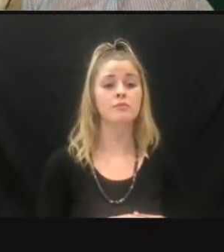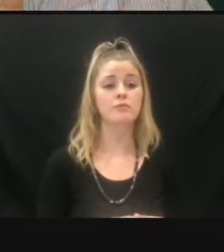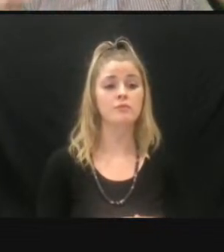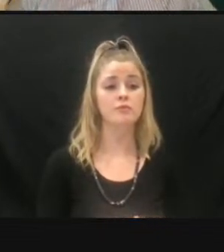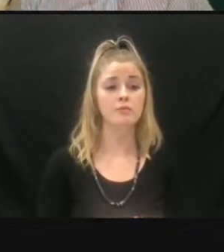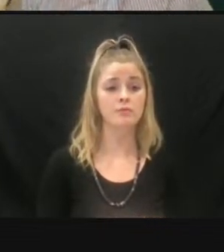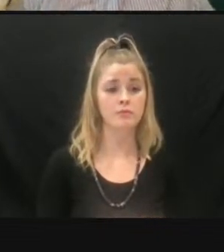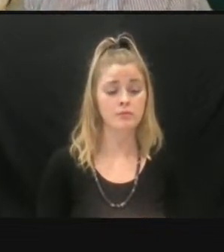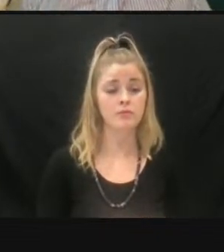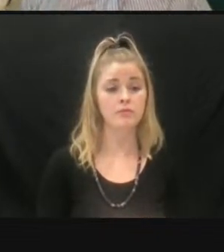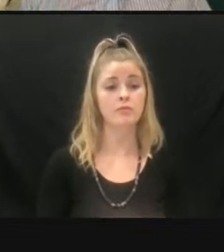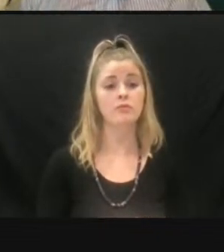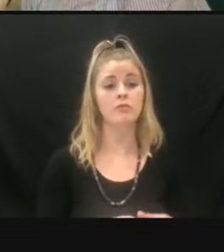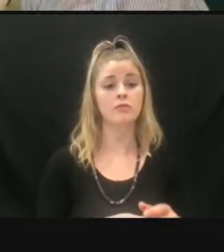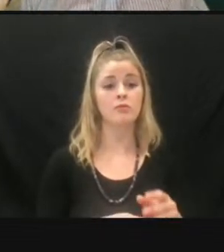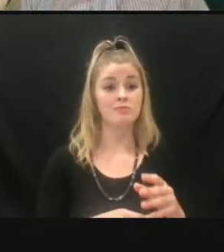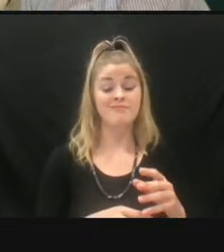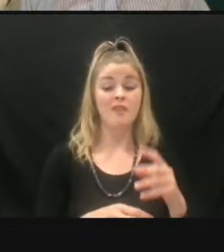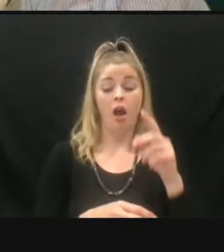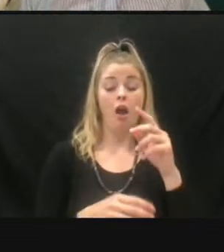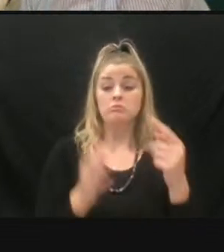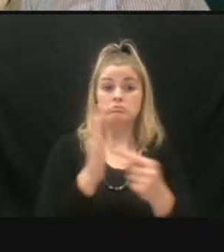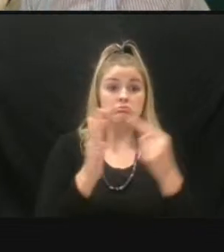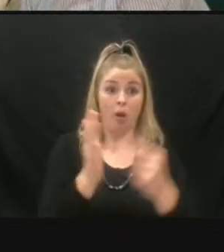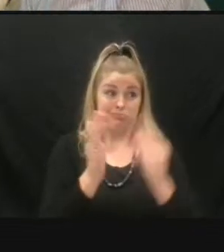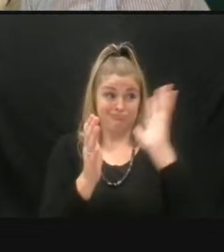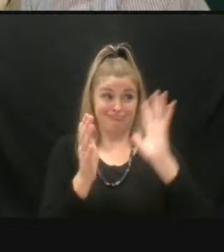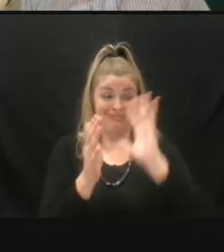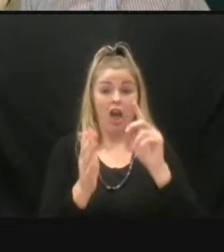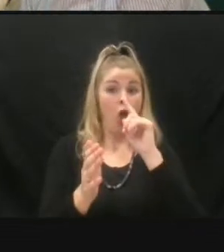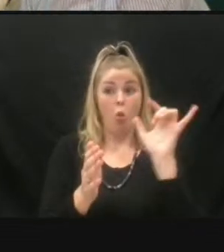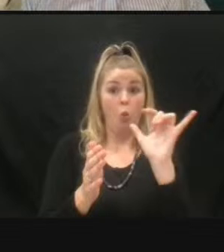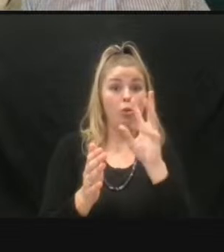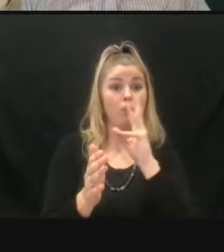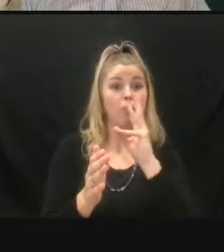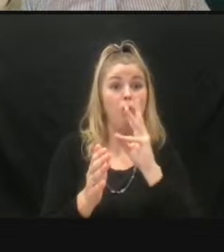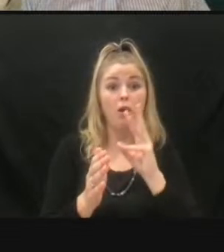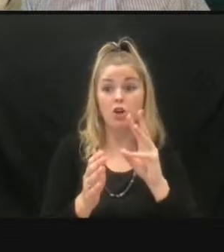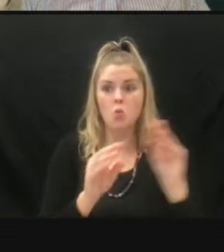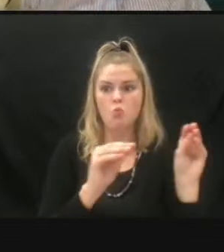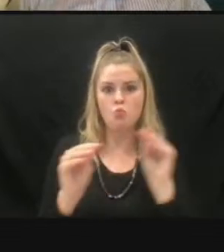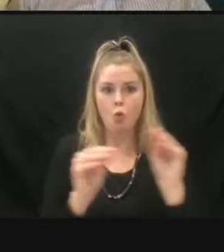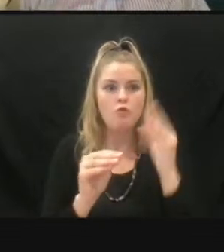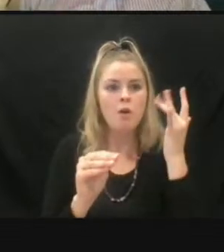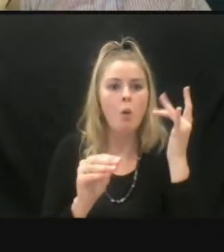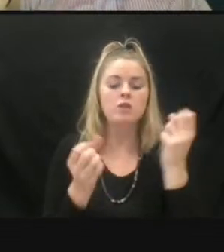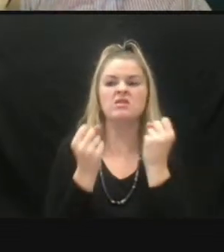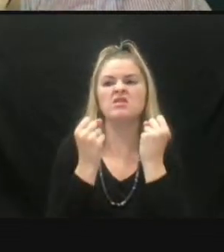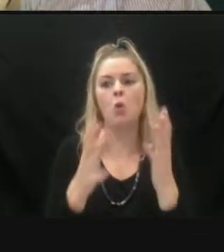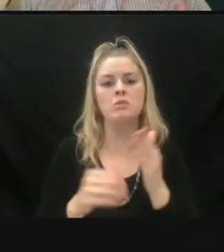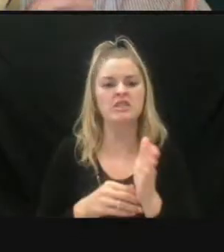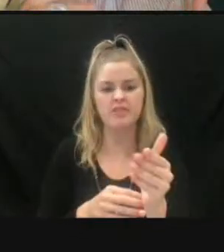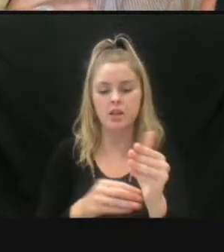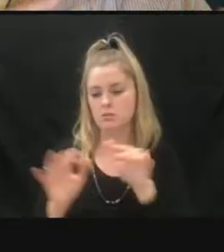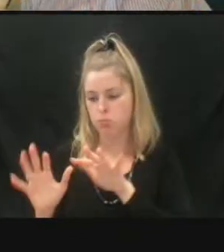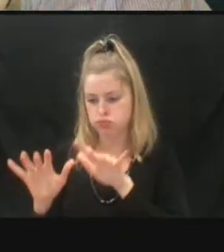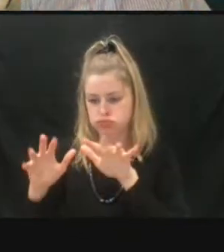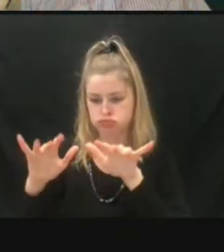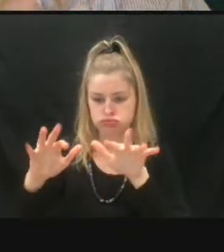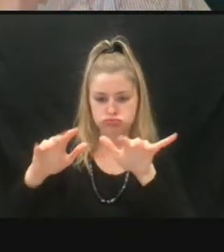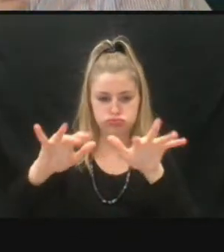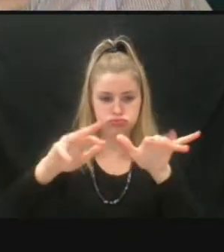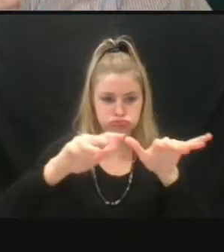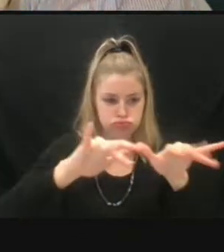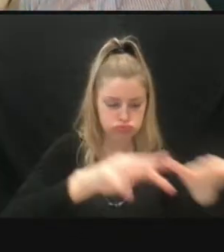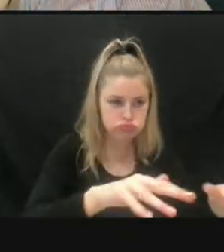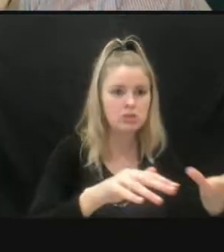was moving and alive. Shad is a very oily, very kind of mushy meat fish. It was traditionally